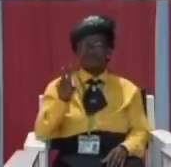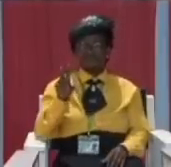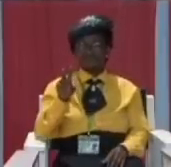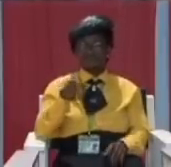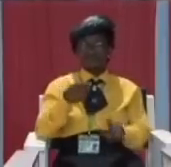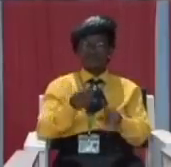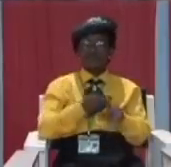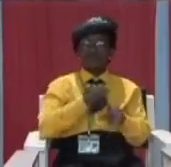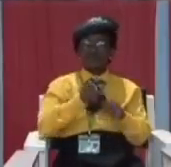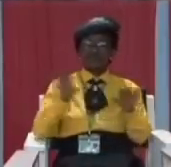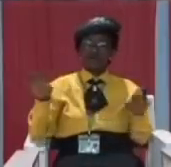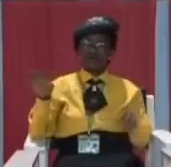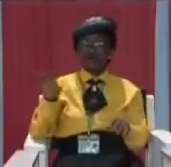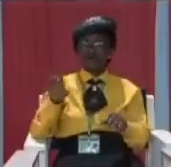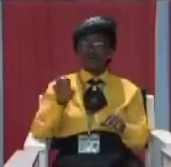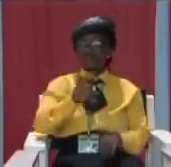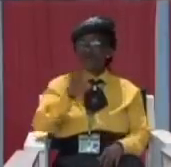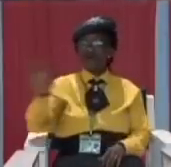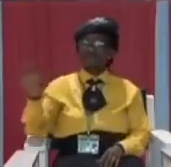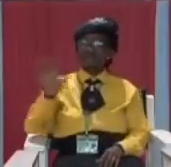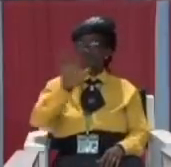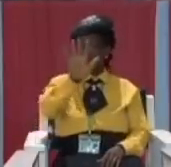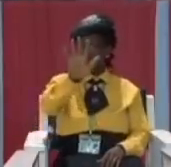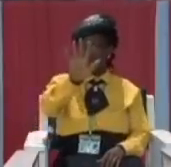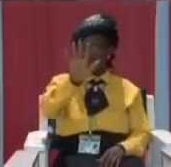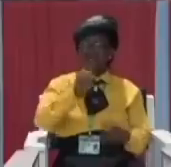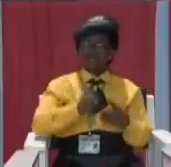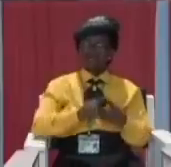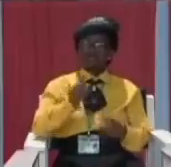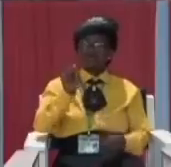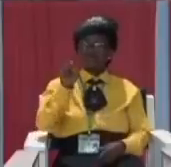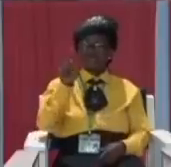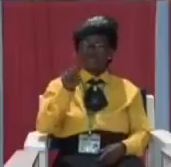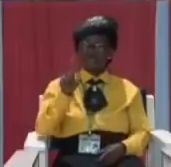from verse 5 to 11.